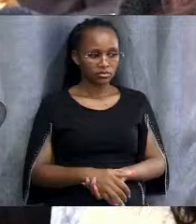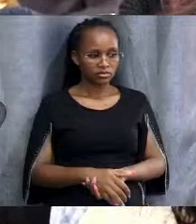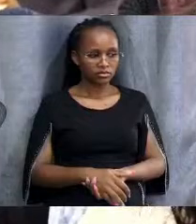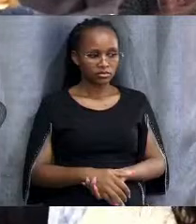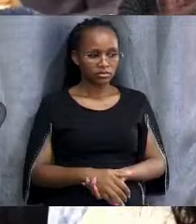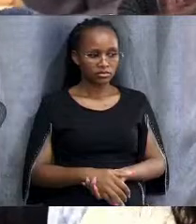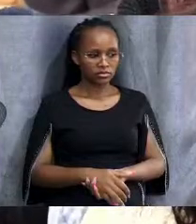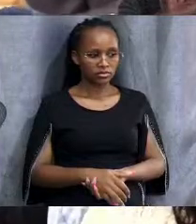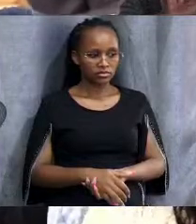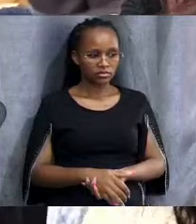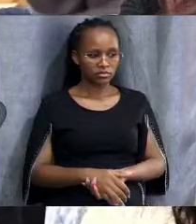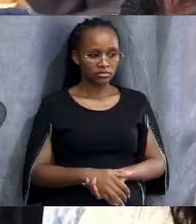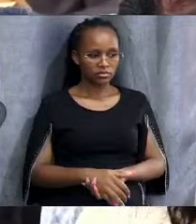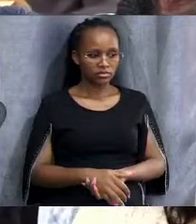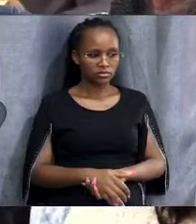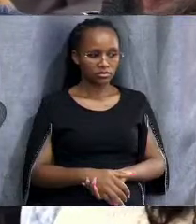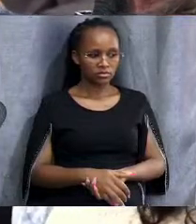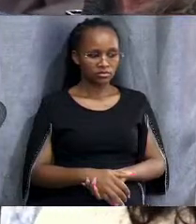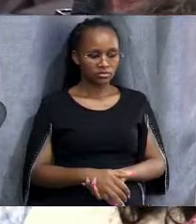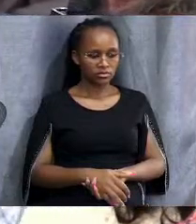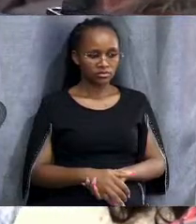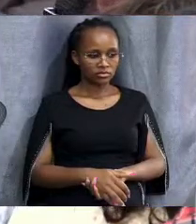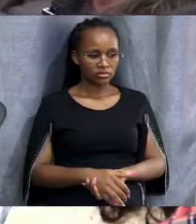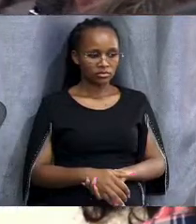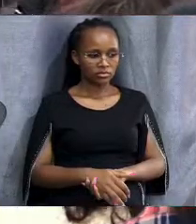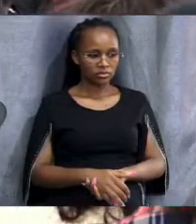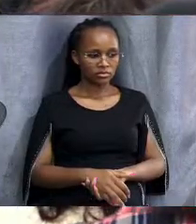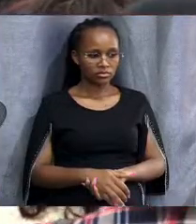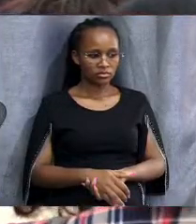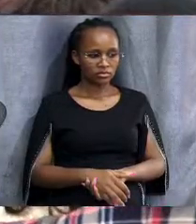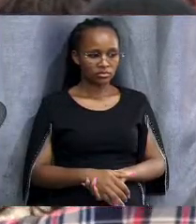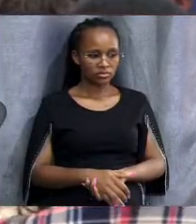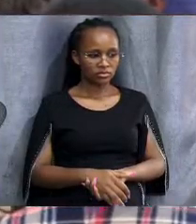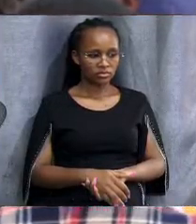this is for Marvin. And this is for